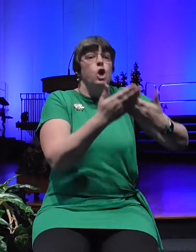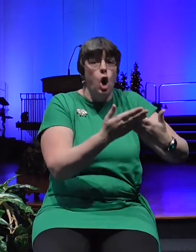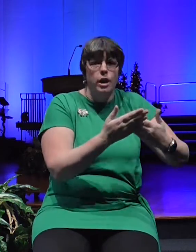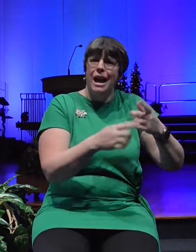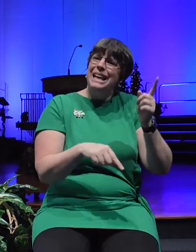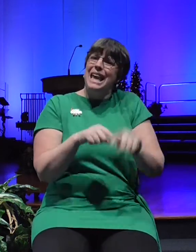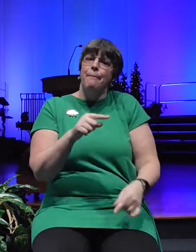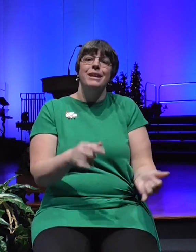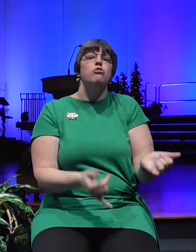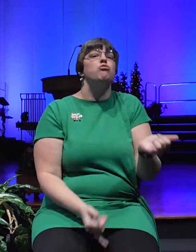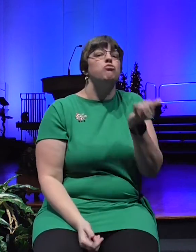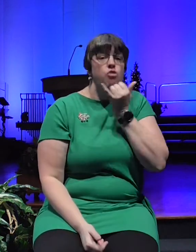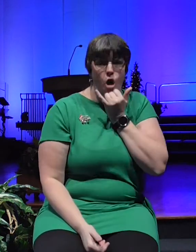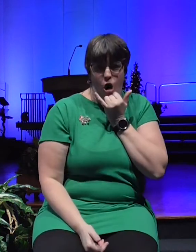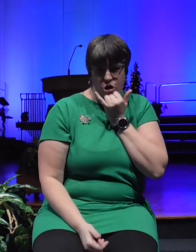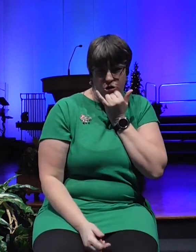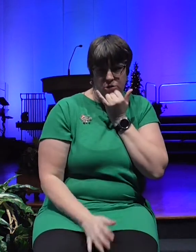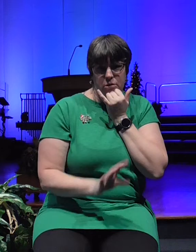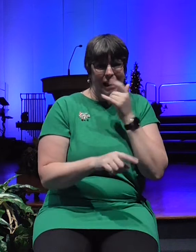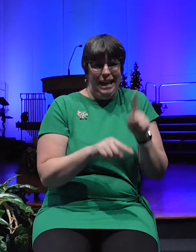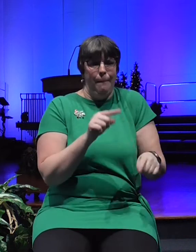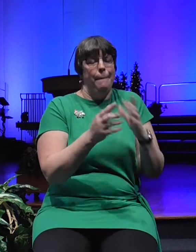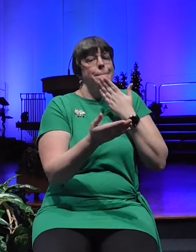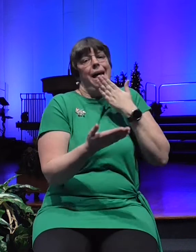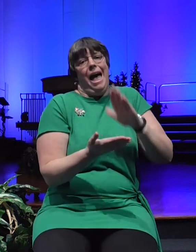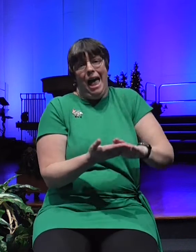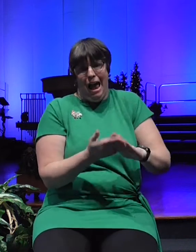wrong. It can't be bad.